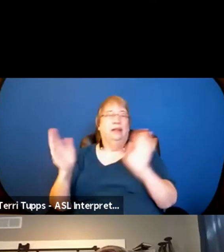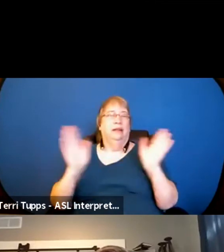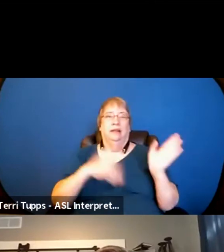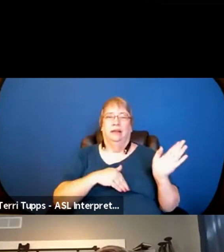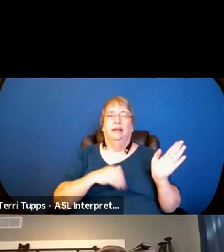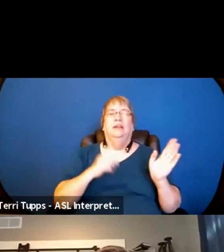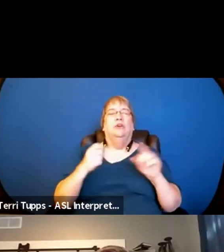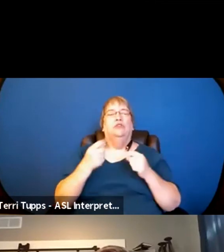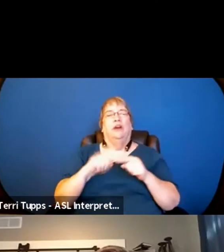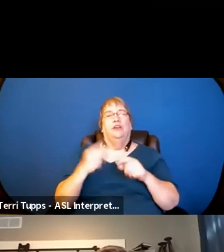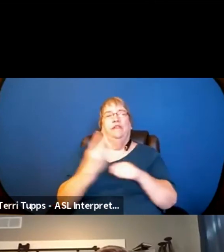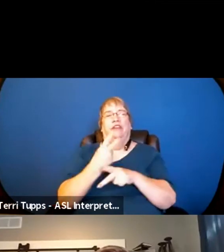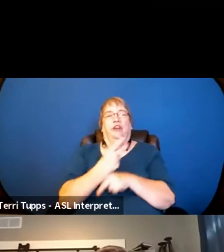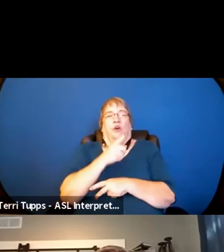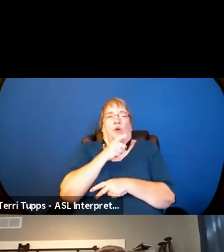pieces together.